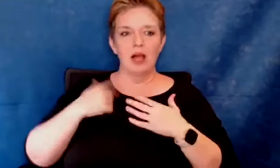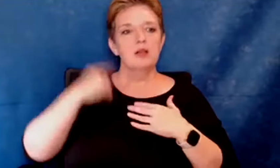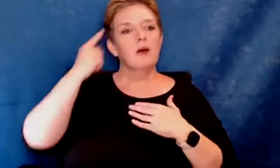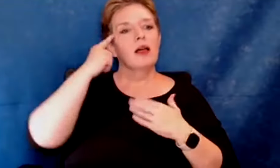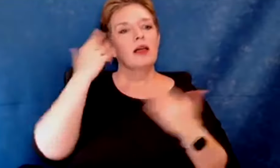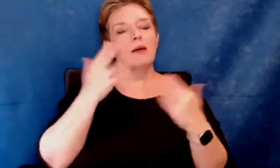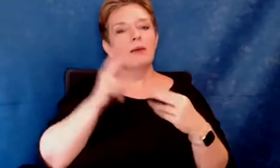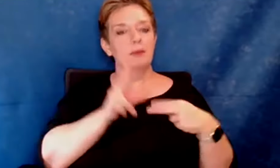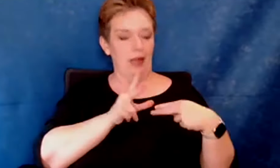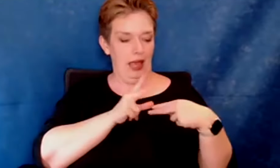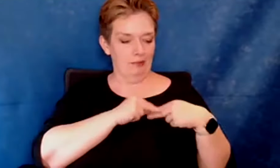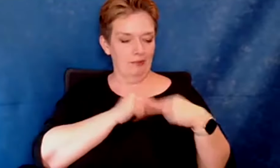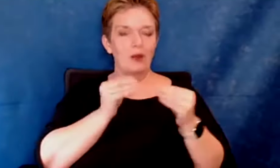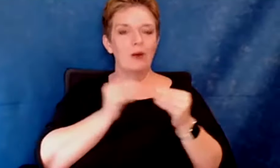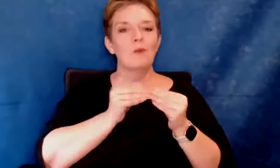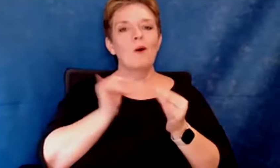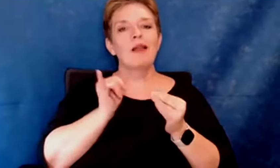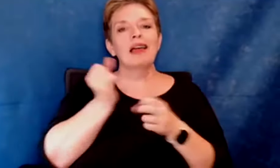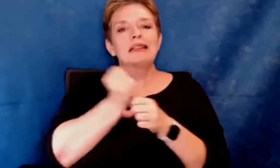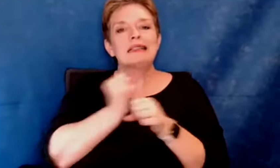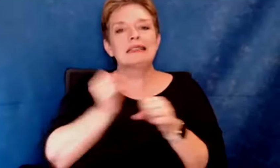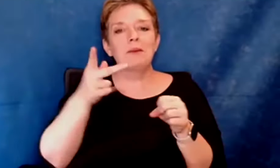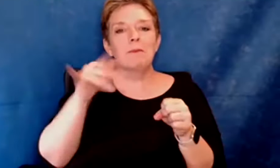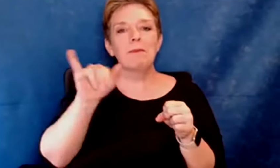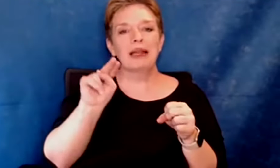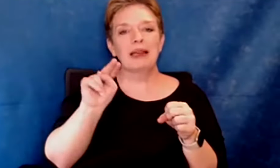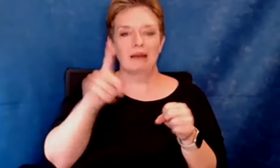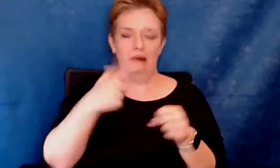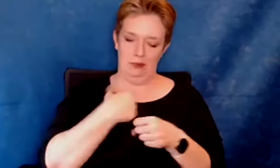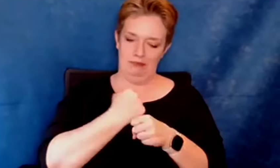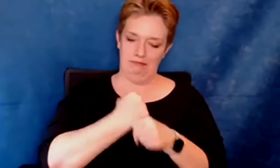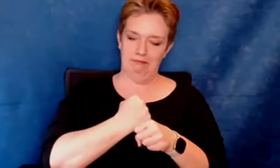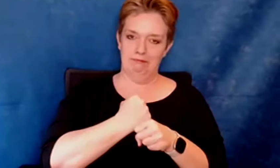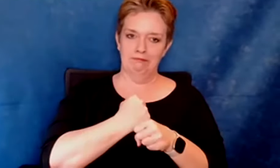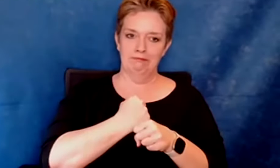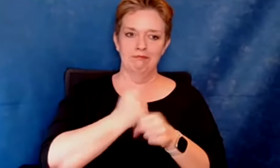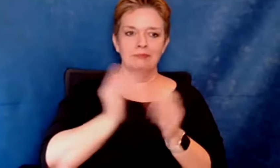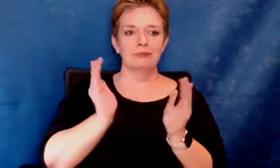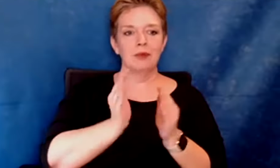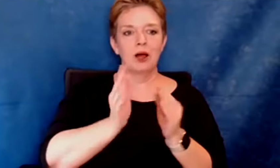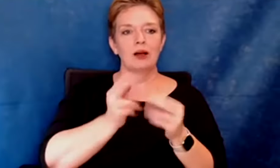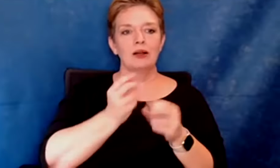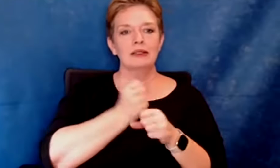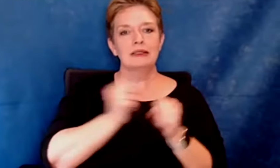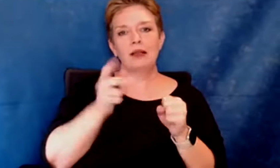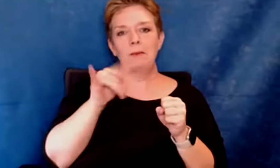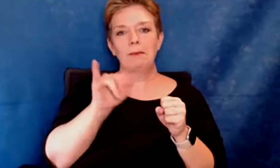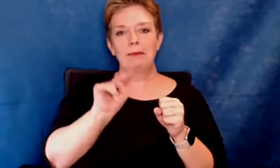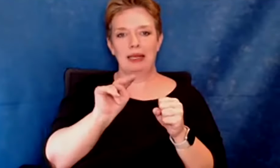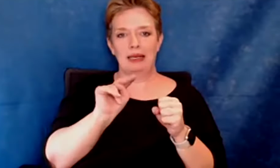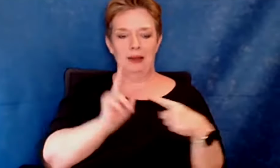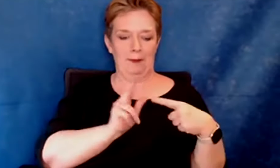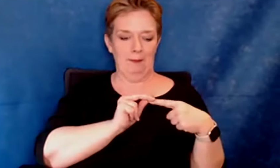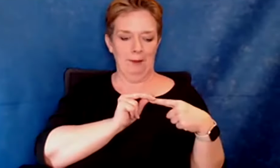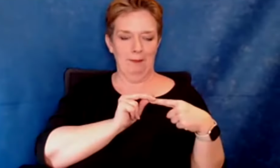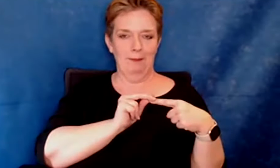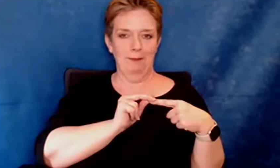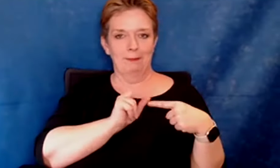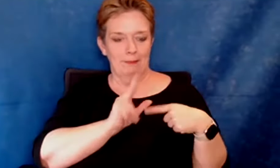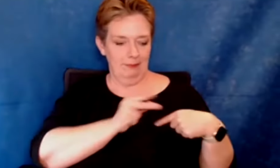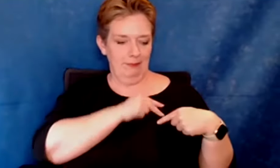be interesting. So I fabricated this small safety pin clasp that I think would look really nice on a coat.